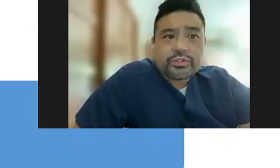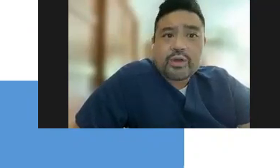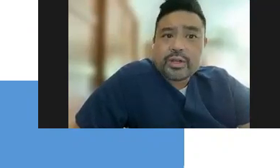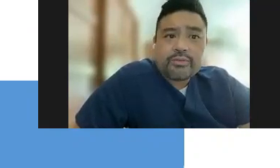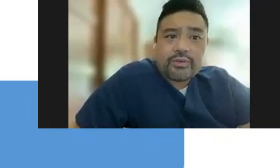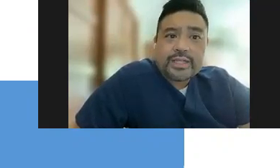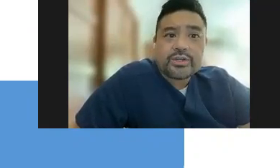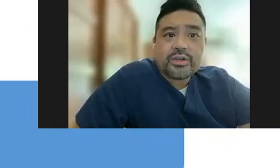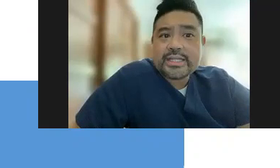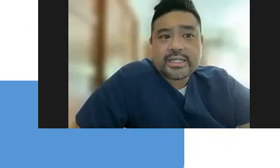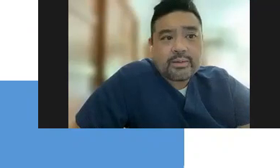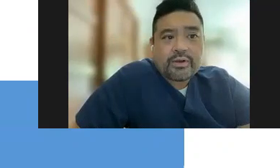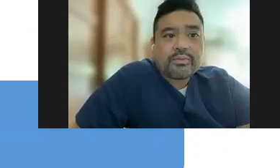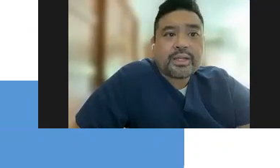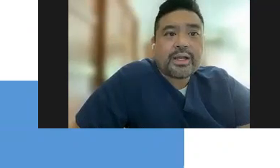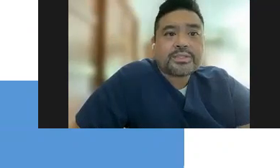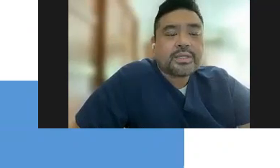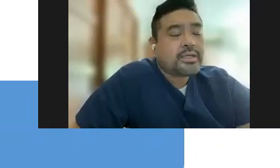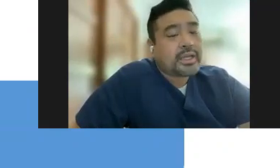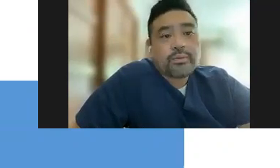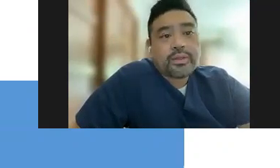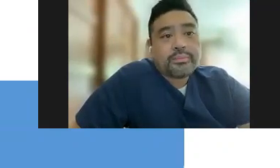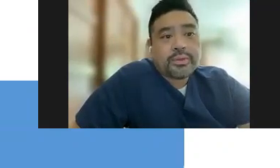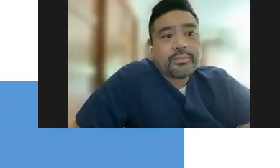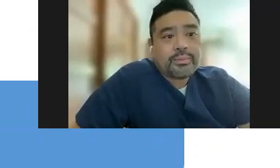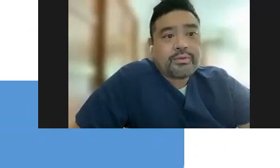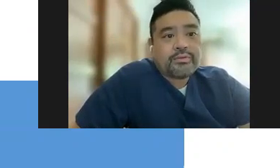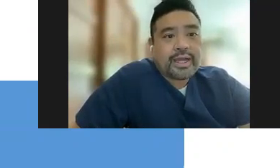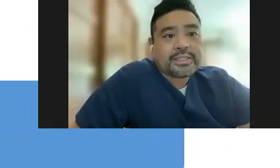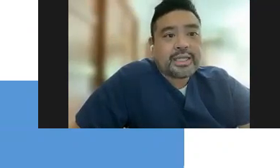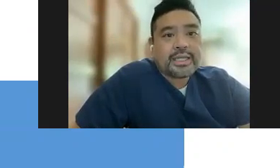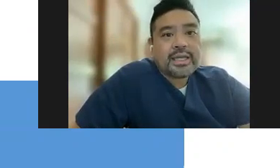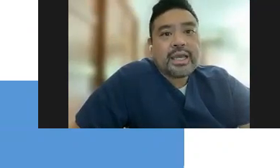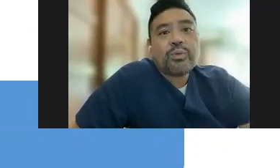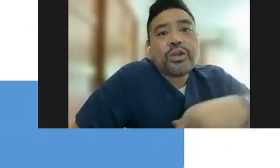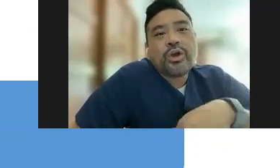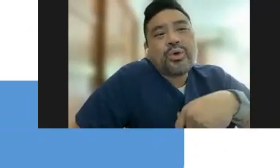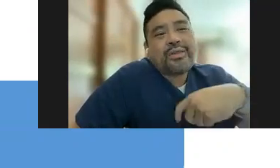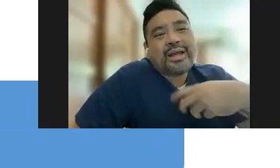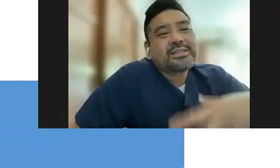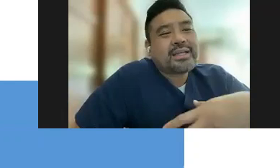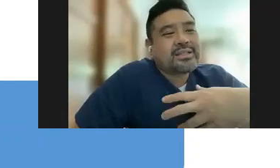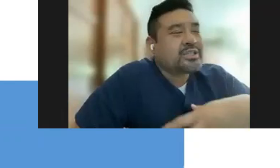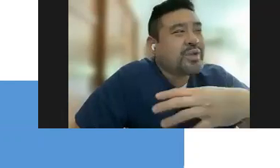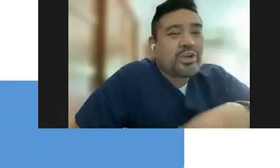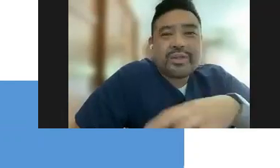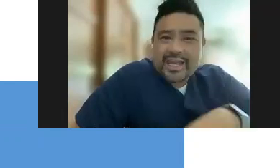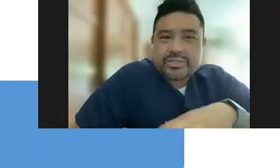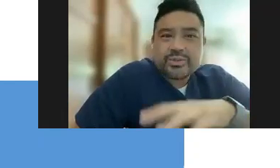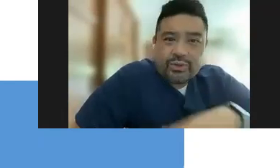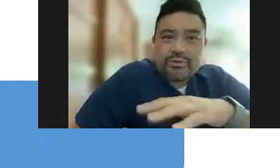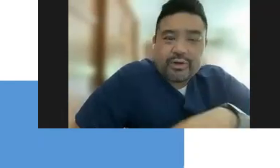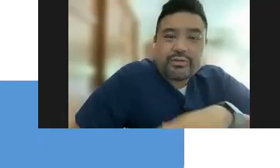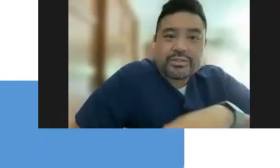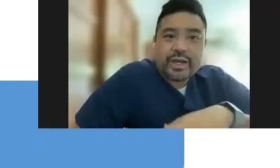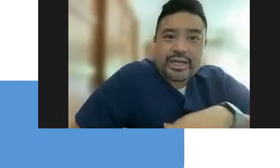available for 12 and up for Pfizer, 18 and up for everybody else. Again, more than 1 billion people have been vaccinated. And we know that's the thing, is we know the